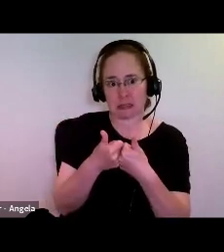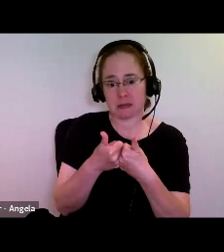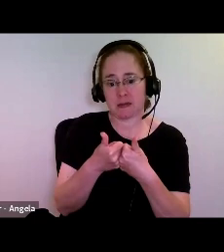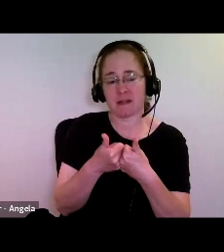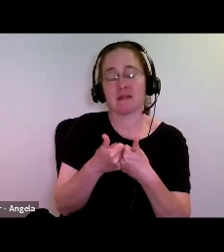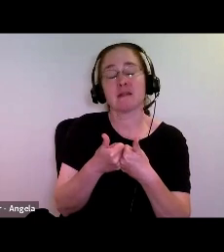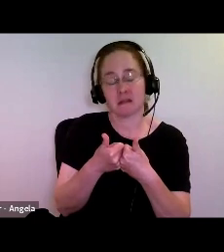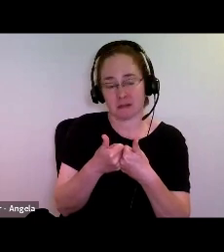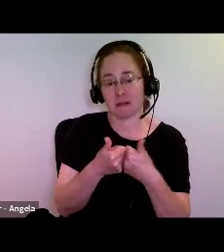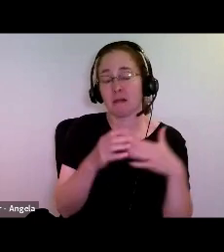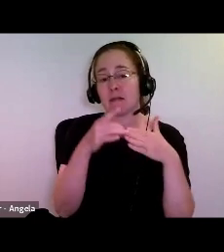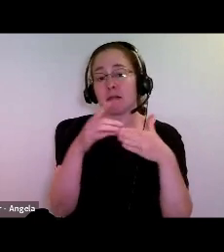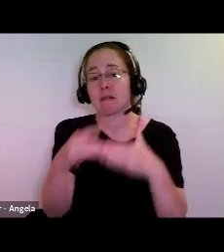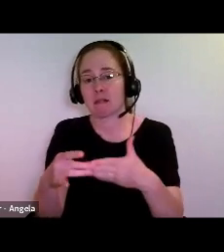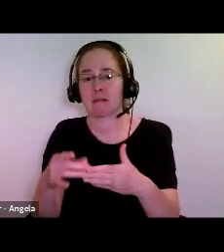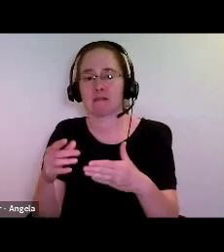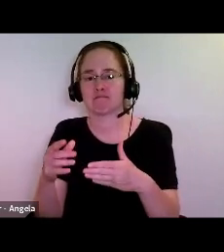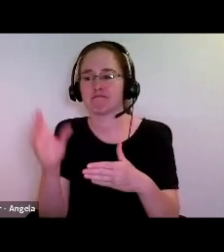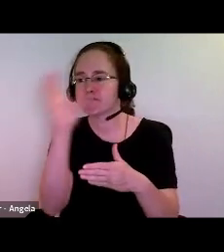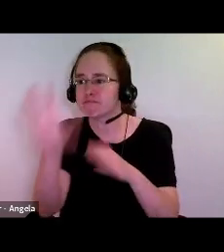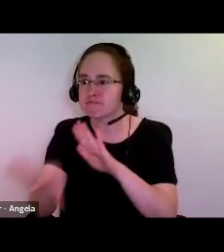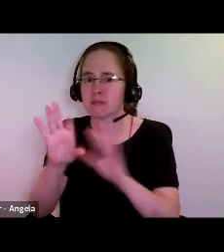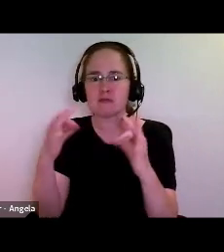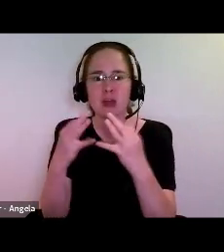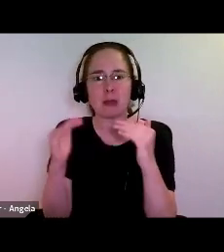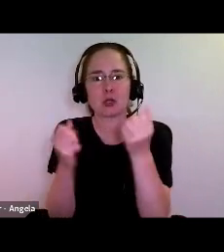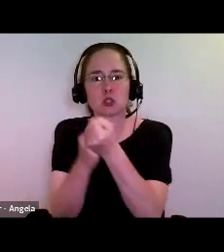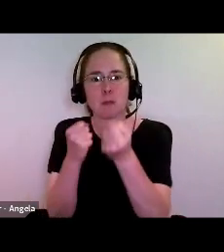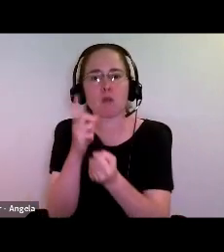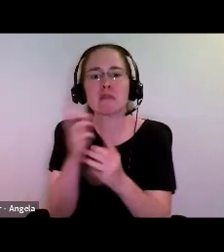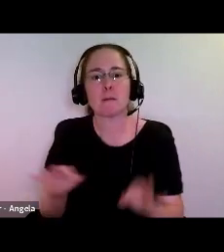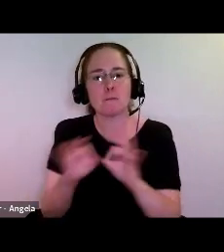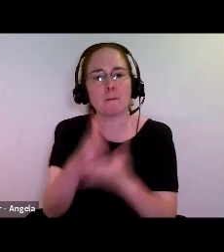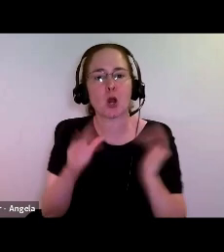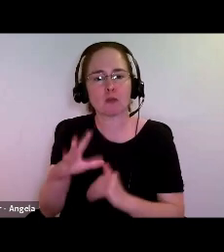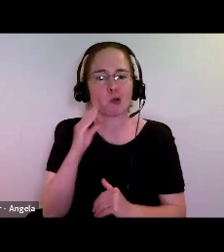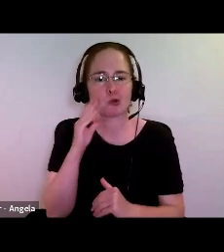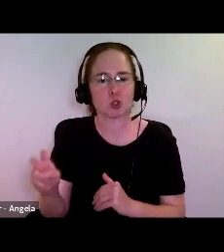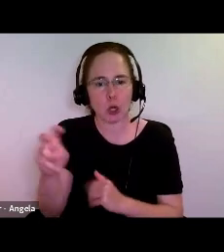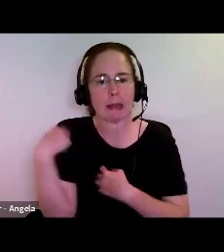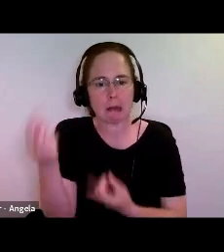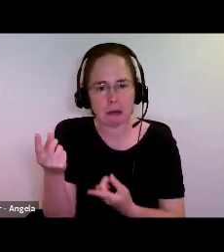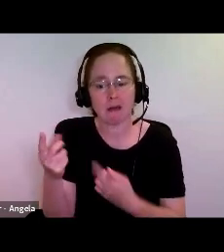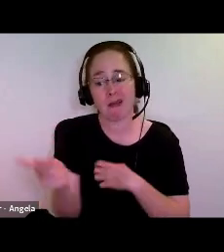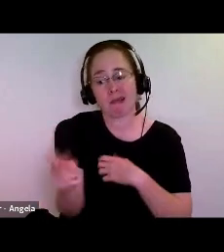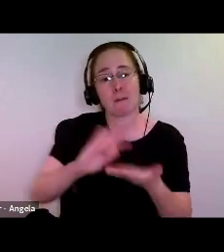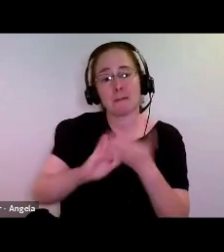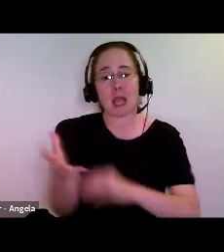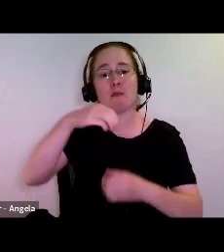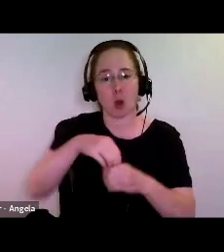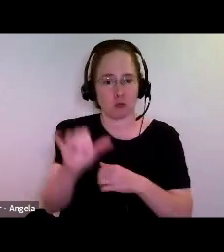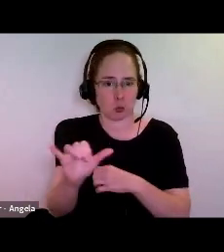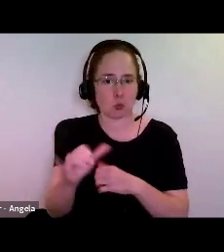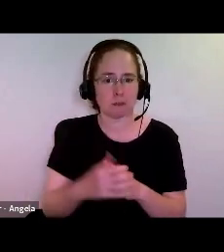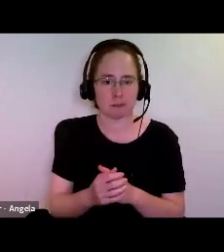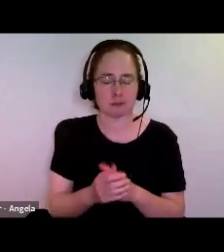them to family peer support as a really essential part of their journey and how they became involved in that as